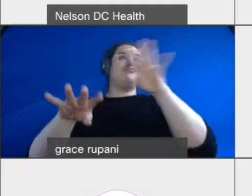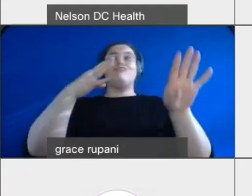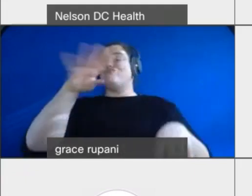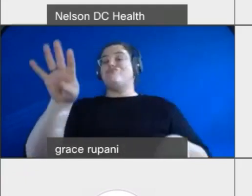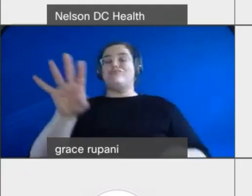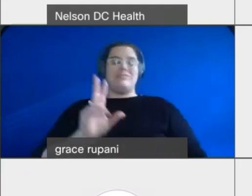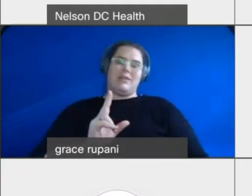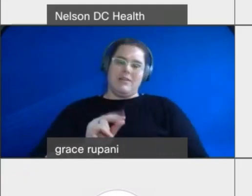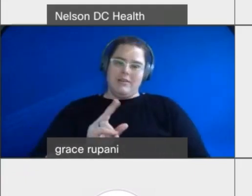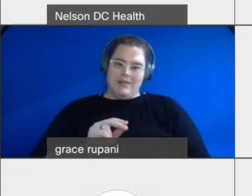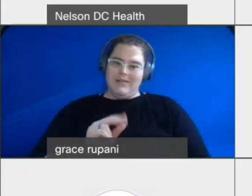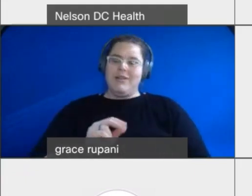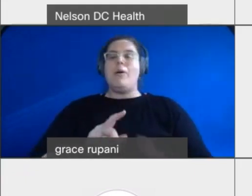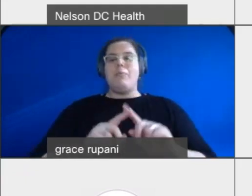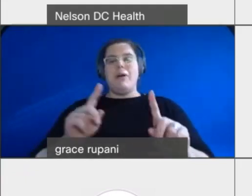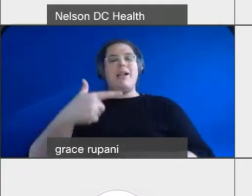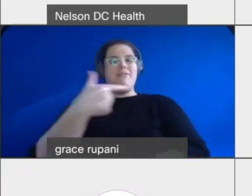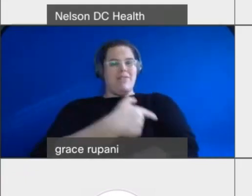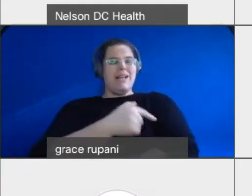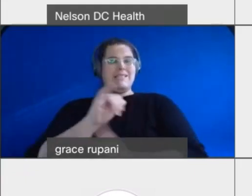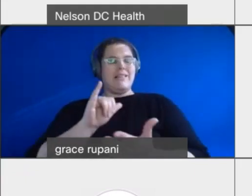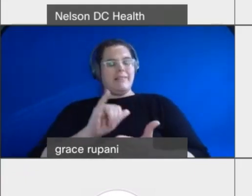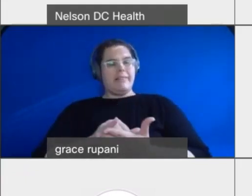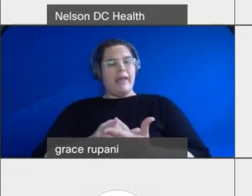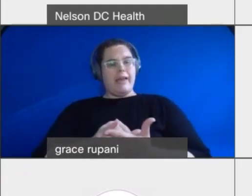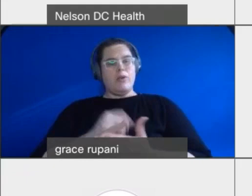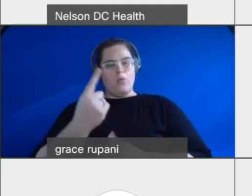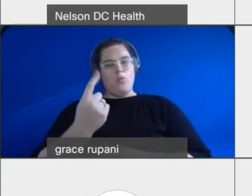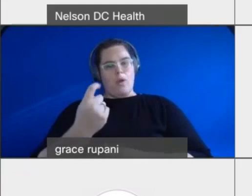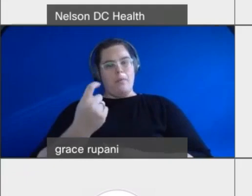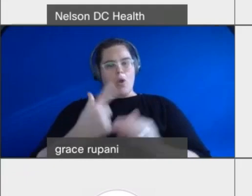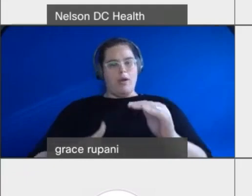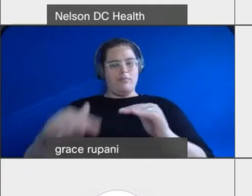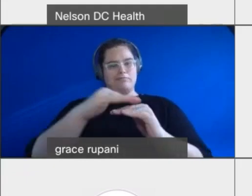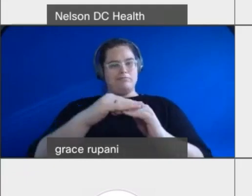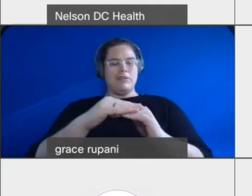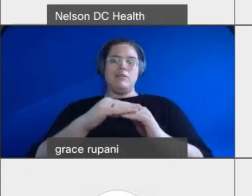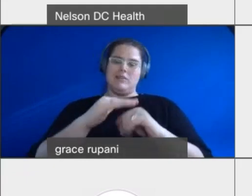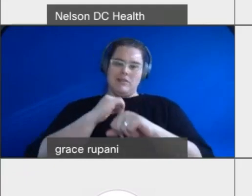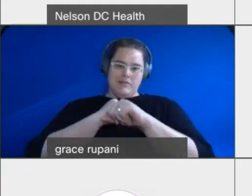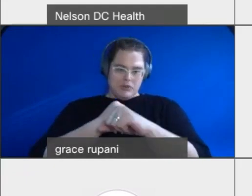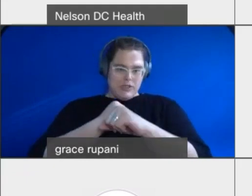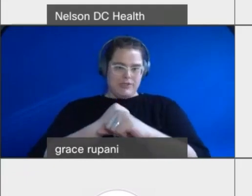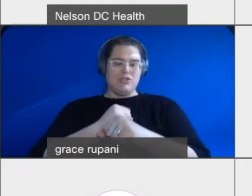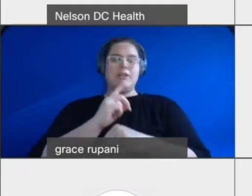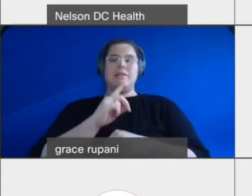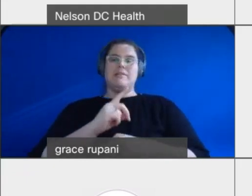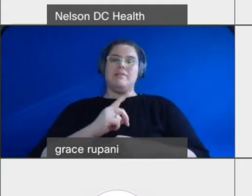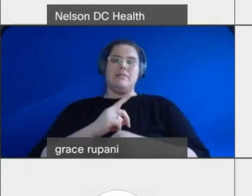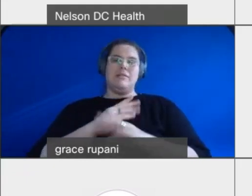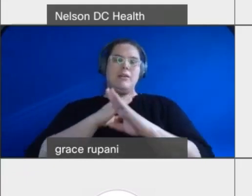will aid in not developing those serious effects of the vaccine.